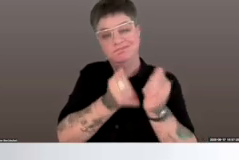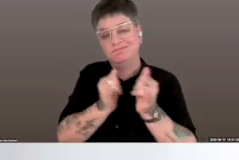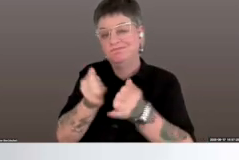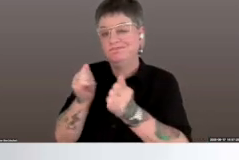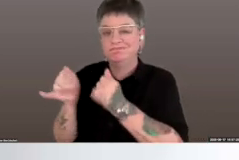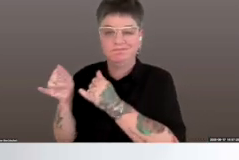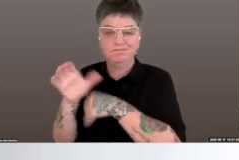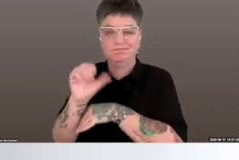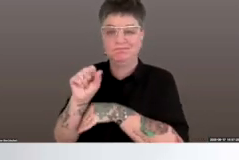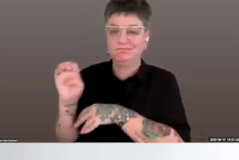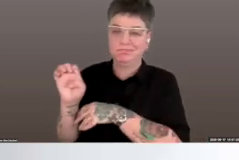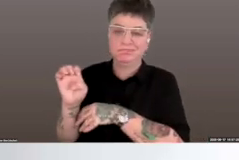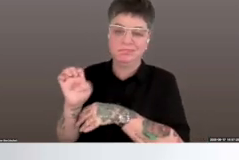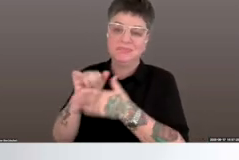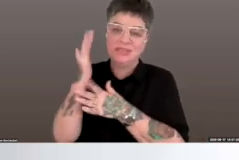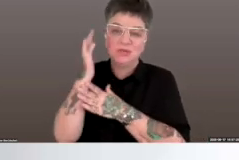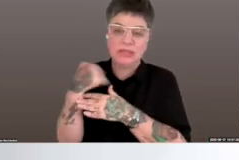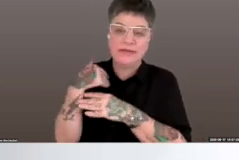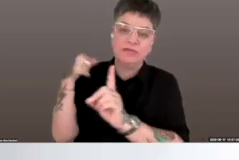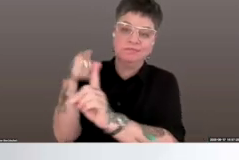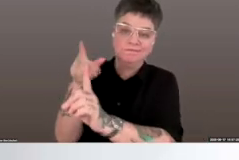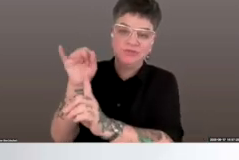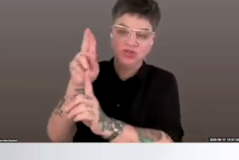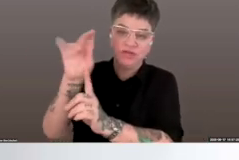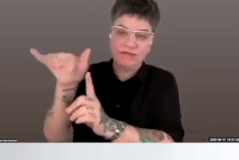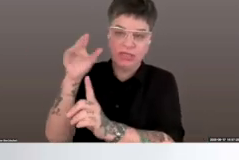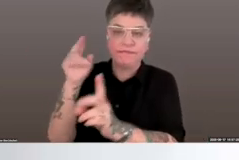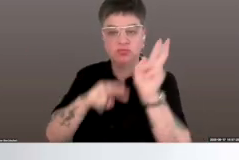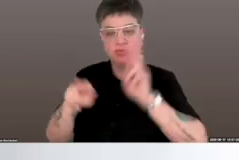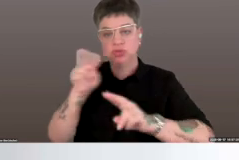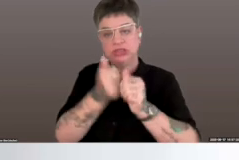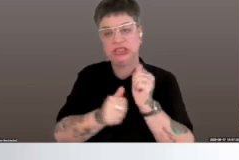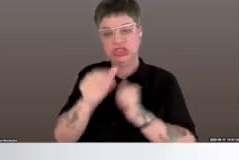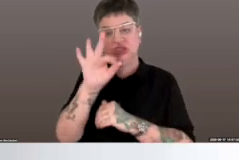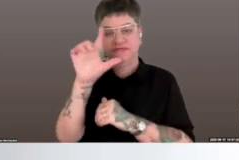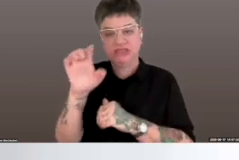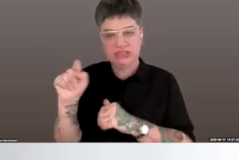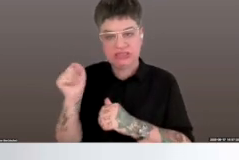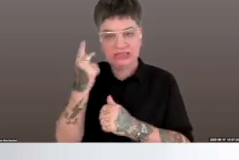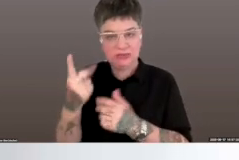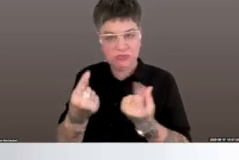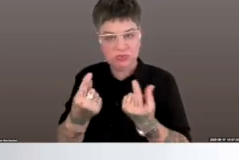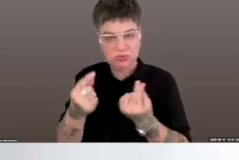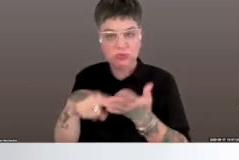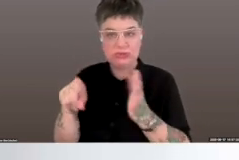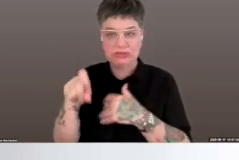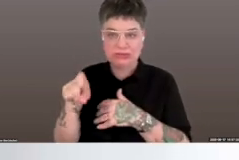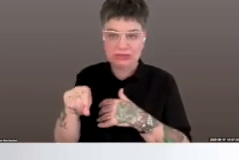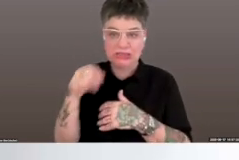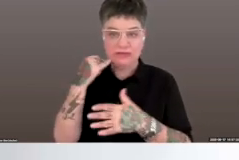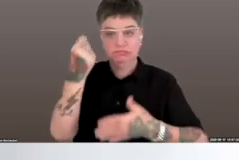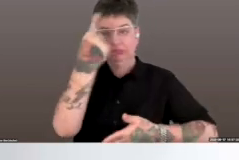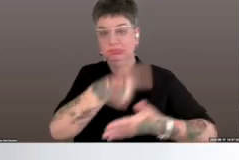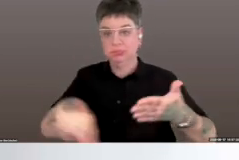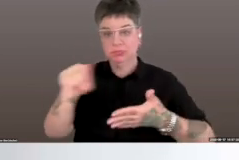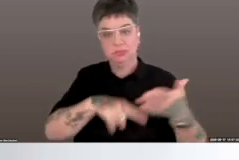have that survey. So we kind of have to go look at each fleet and see what they're asking us to do and what they would like to do. If they're canceling the voucher completely,